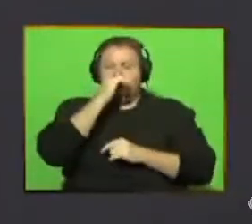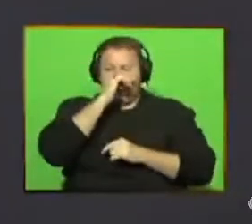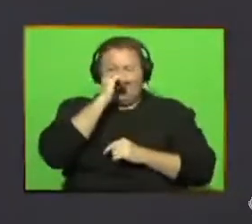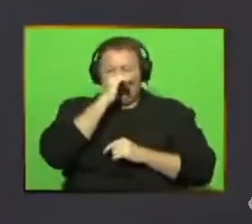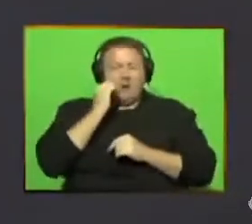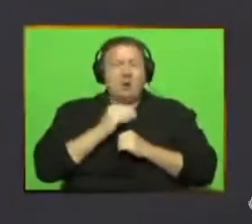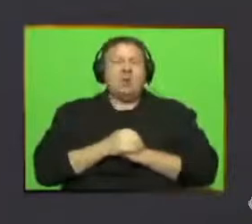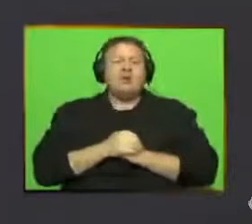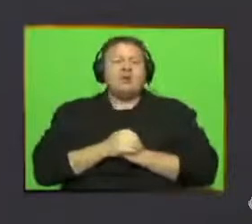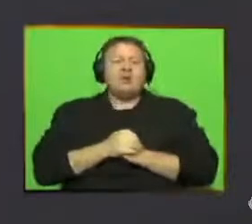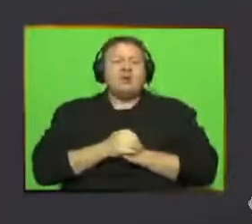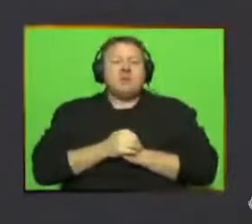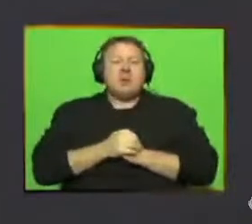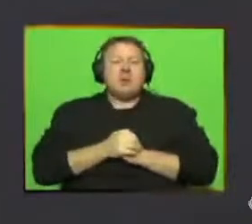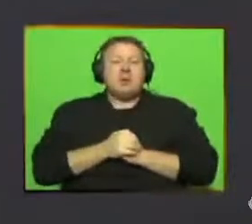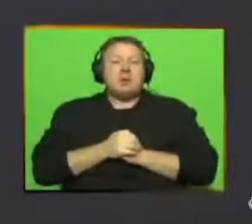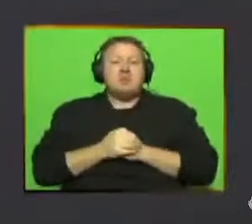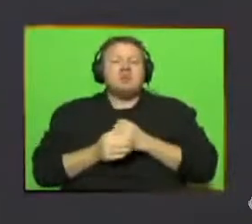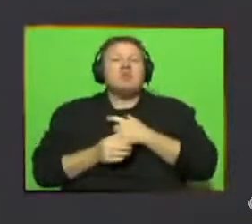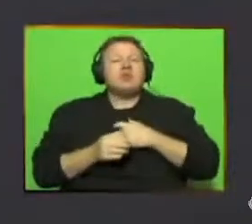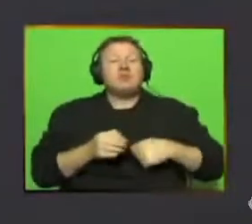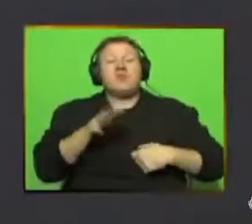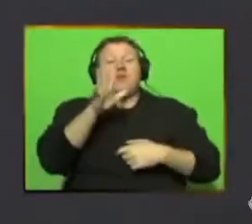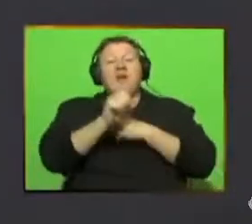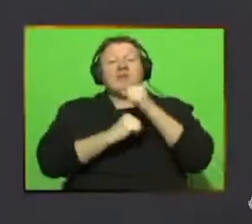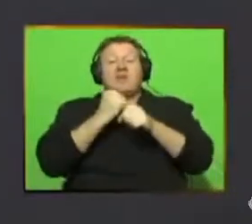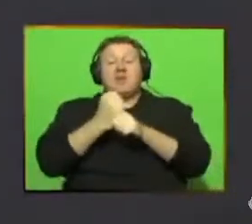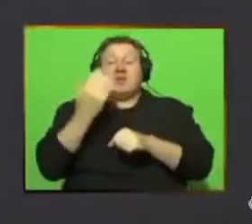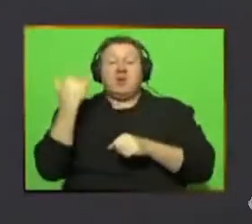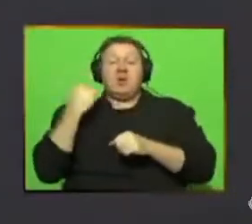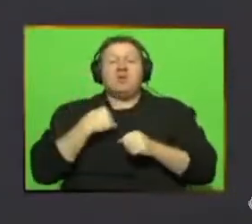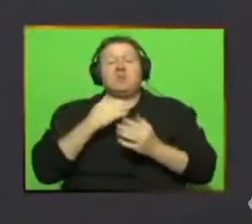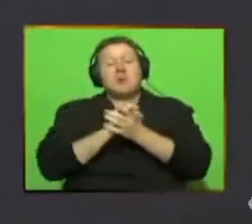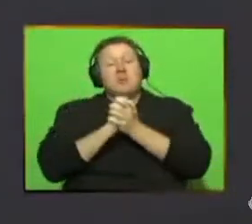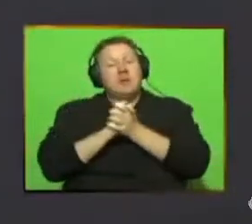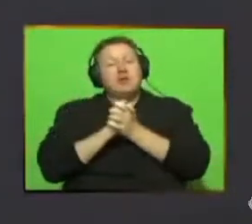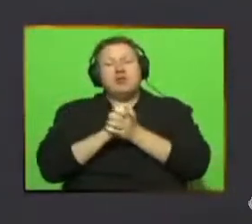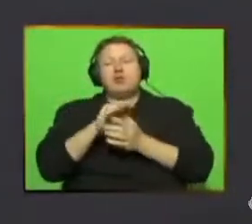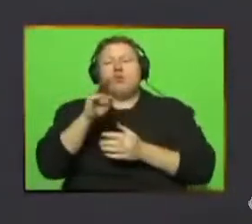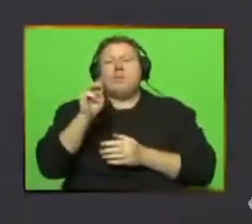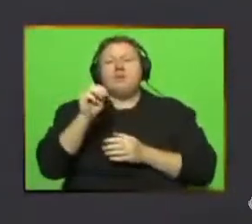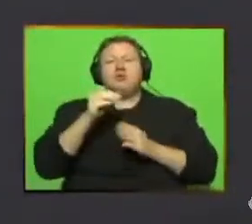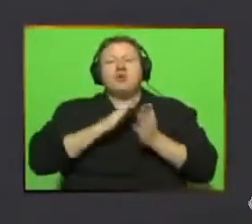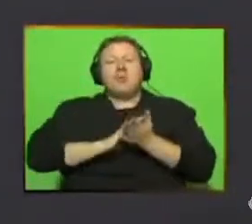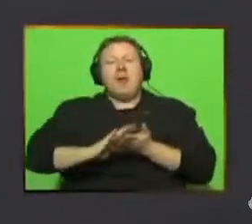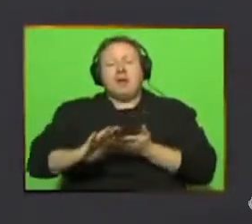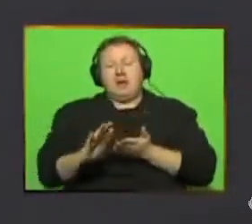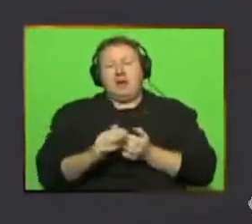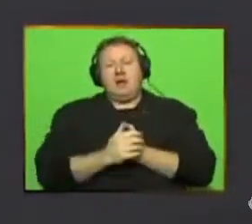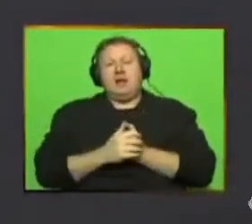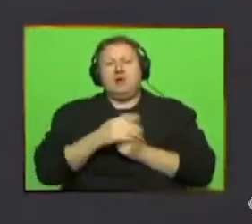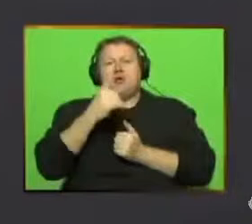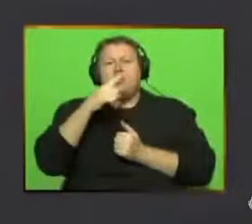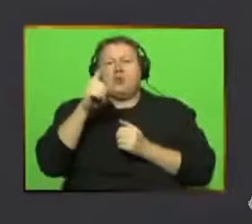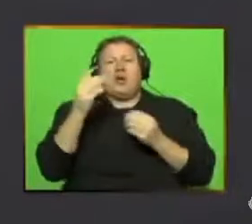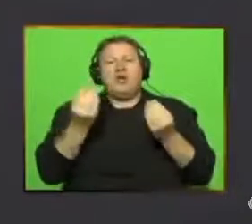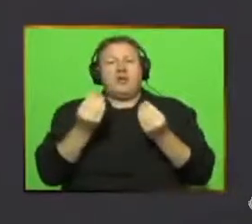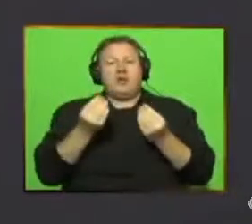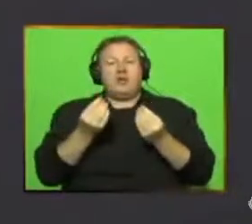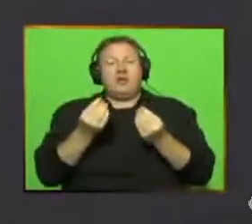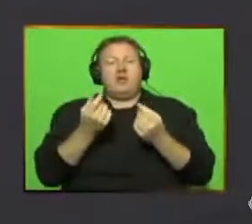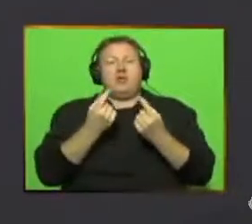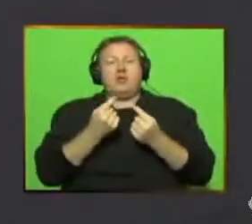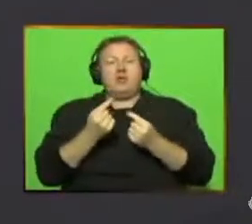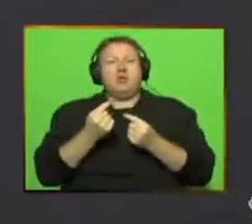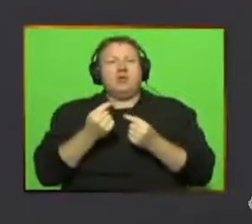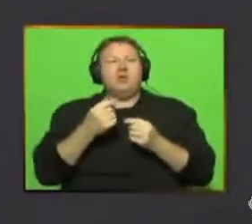Mr. President, it was 5 years ago that I begged you in Mitchell's Plain to do the right thing for the suffering colored people on